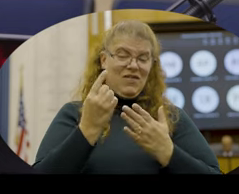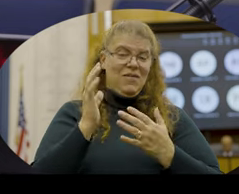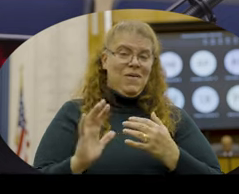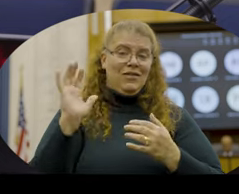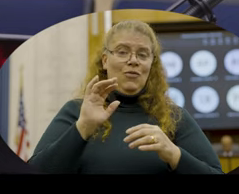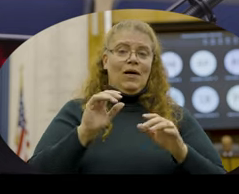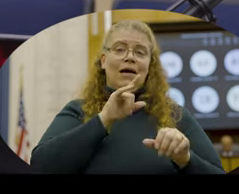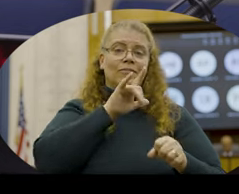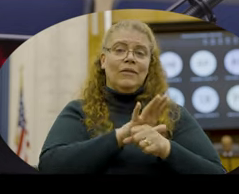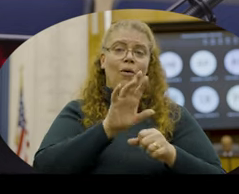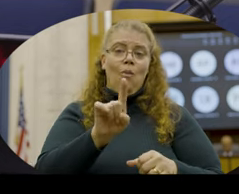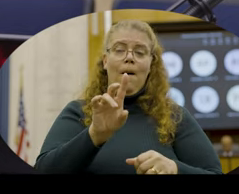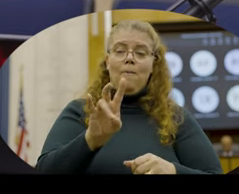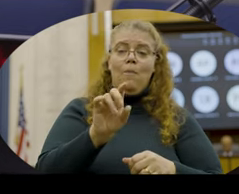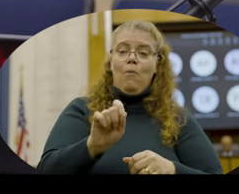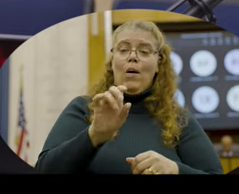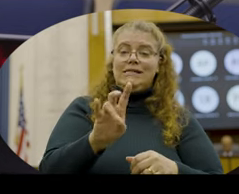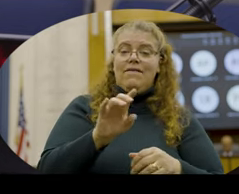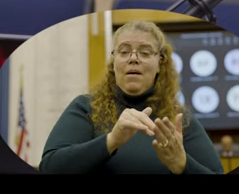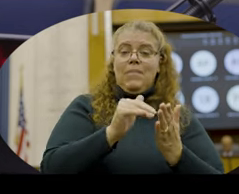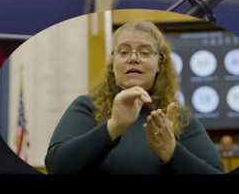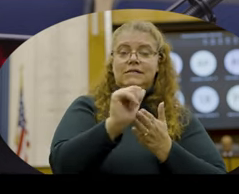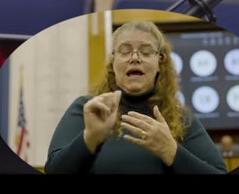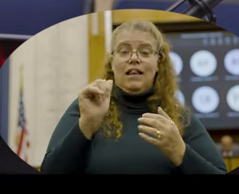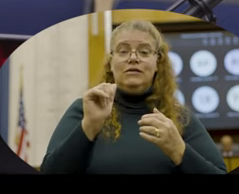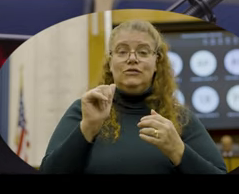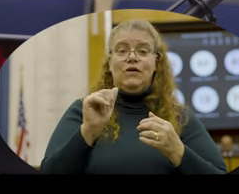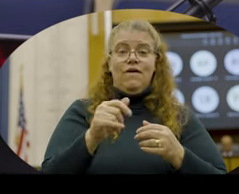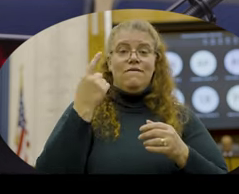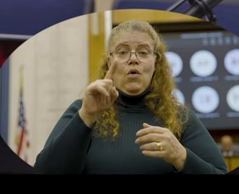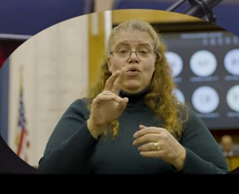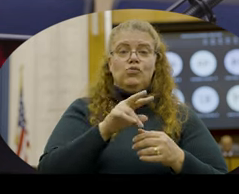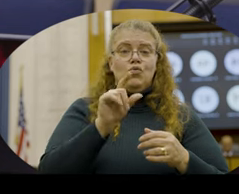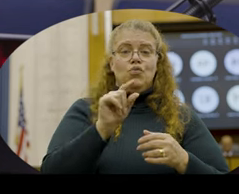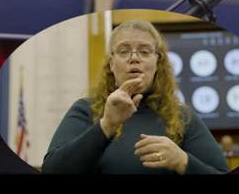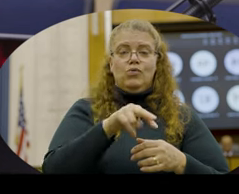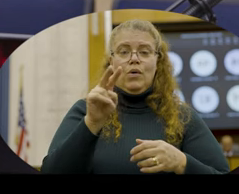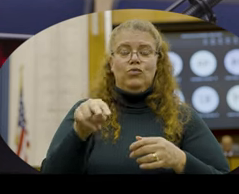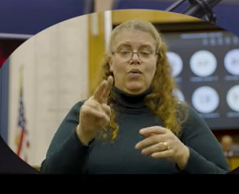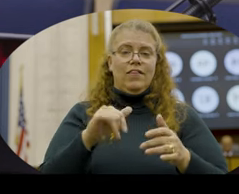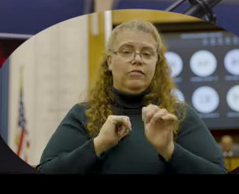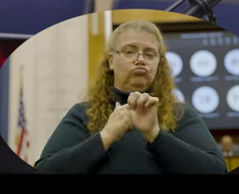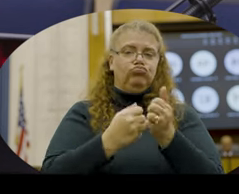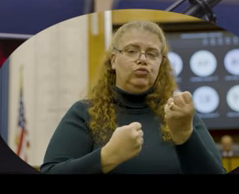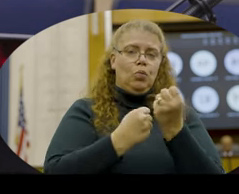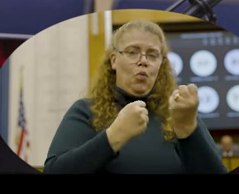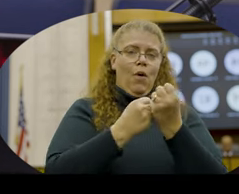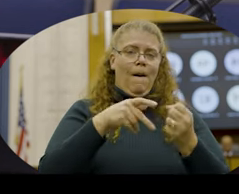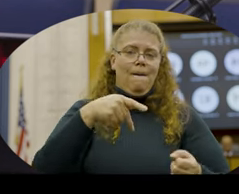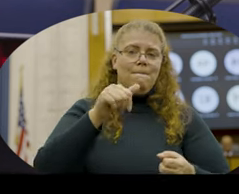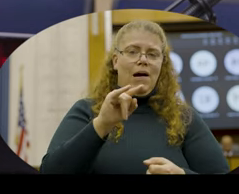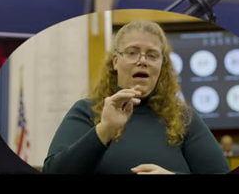and creating strong foundations that we know our residents rely on. We're also continuing to invest in our children's